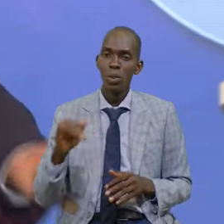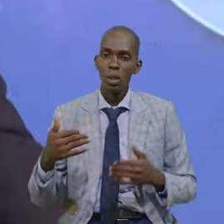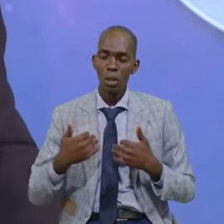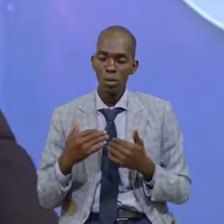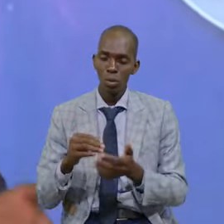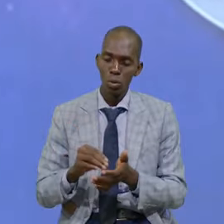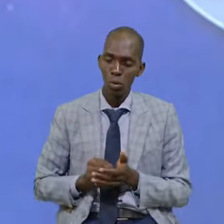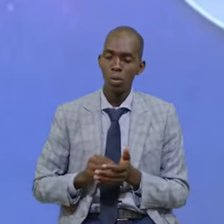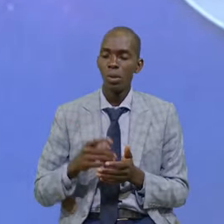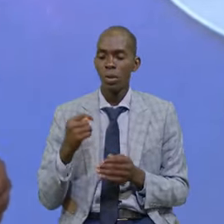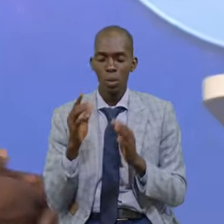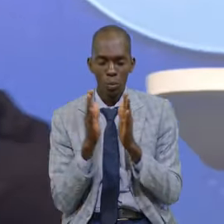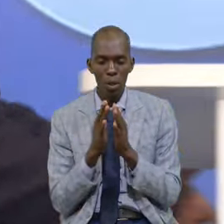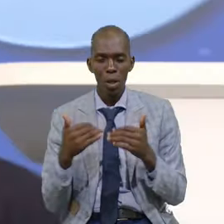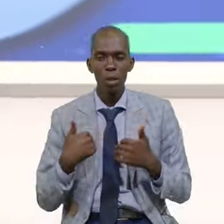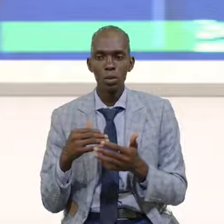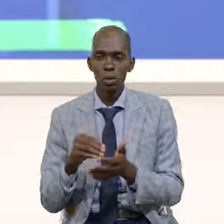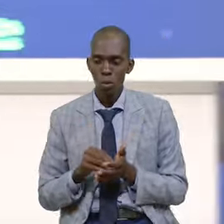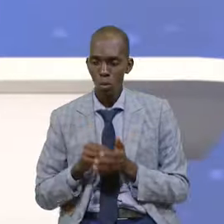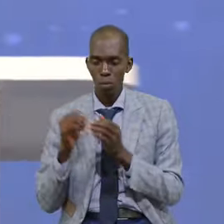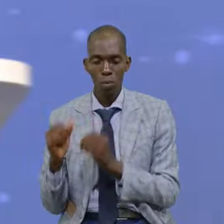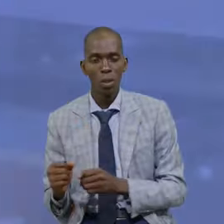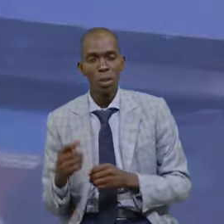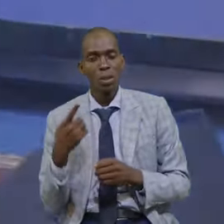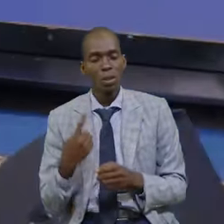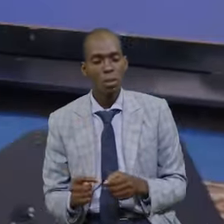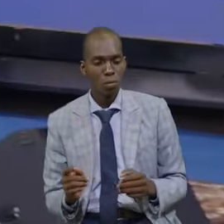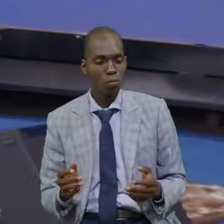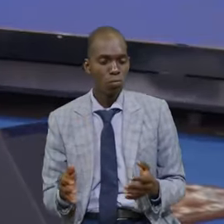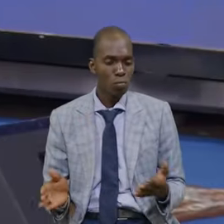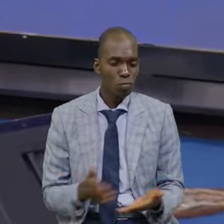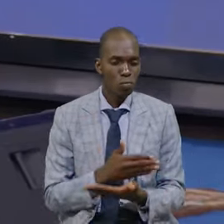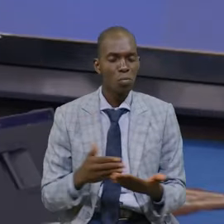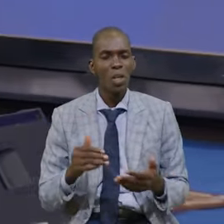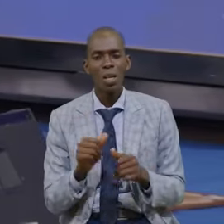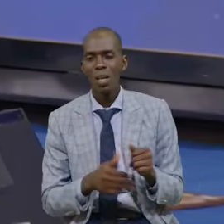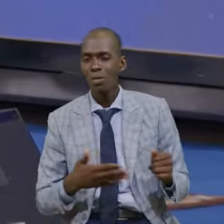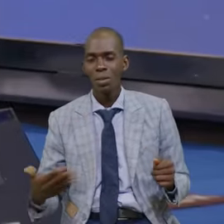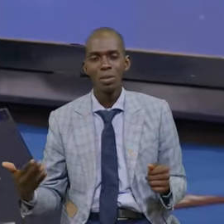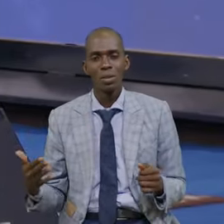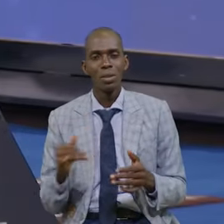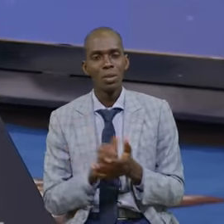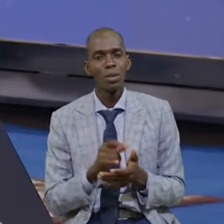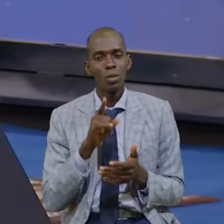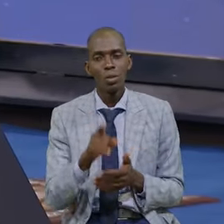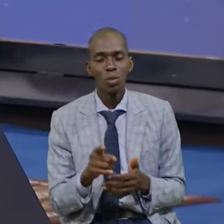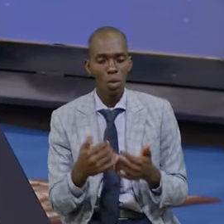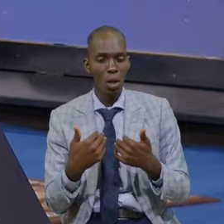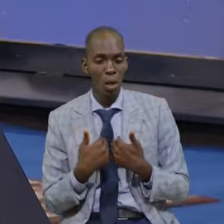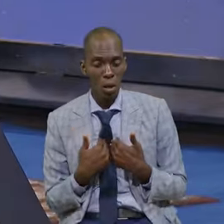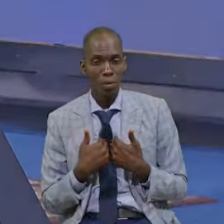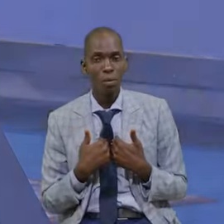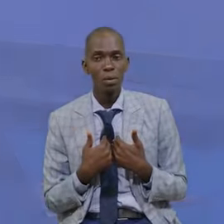The prayer has its part. The orchestration has its part. Everything you have as you come.